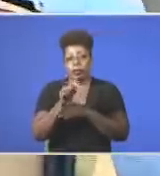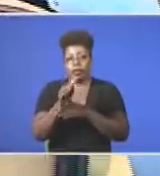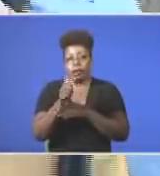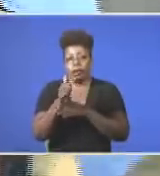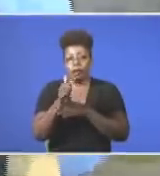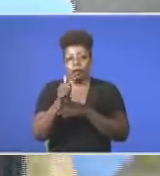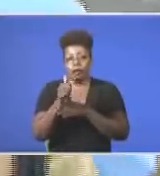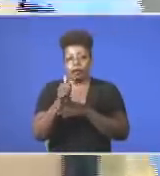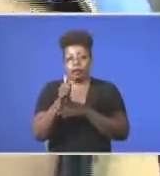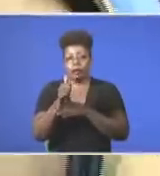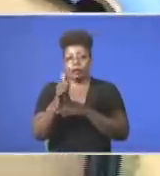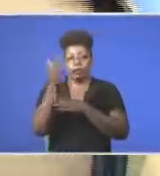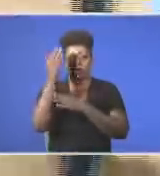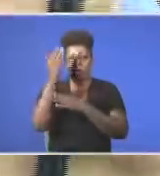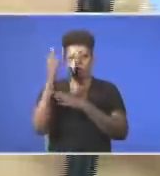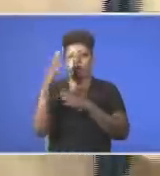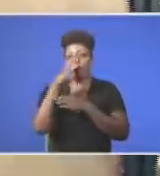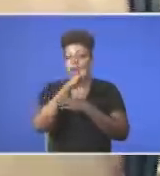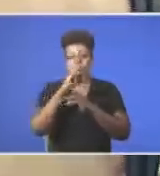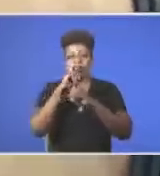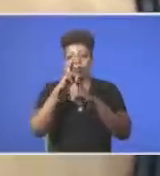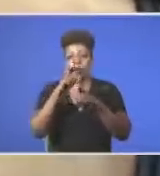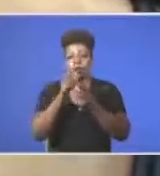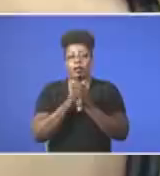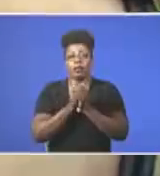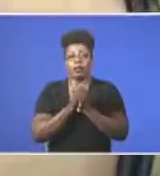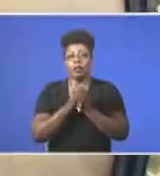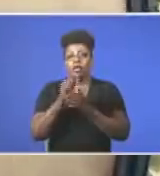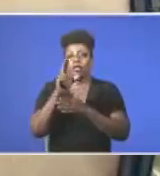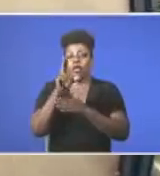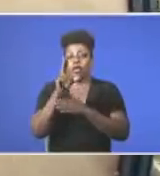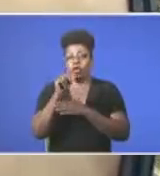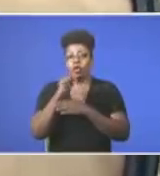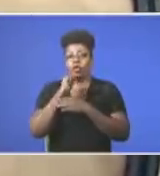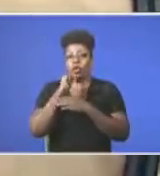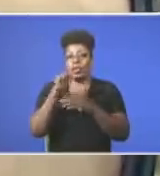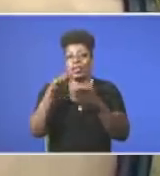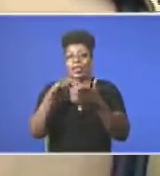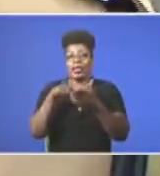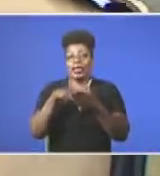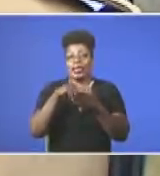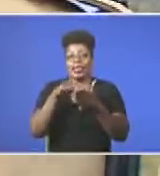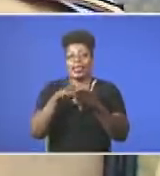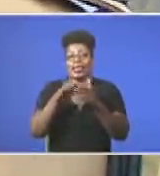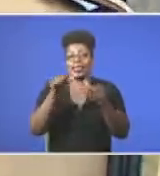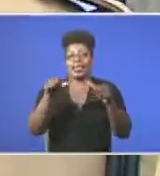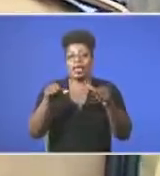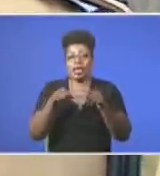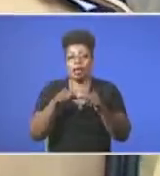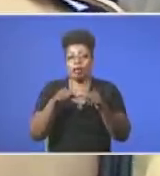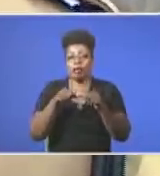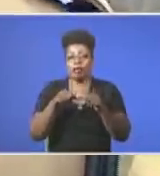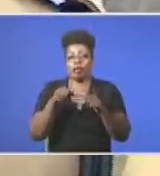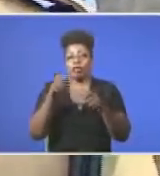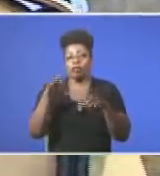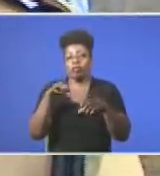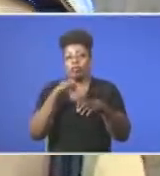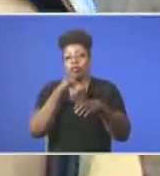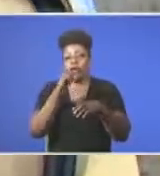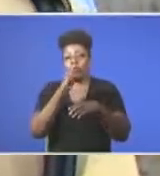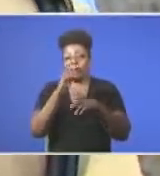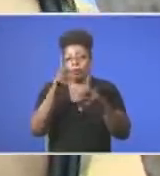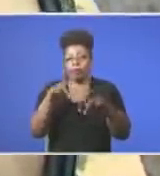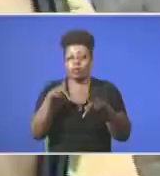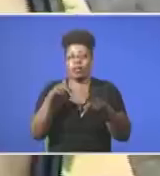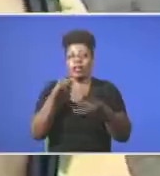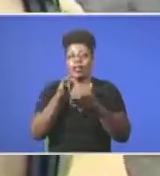you know anything about a missing person report? Not in this particular area, but that does not mean that it could not have been someone reported missing some time